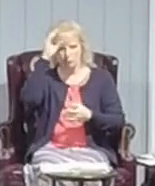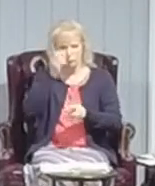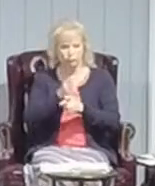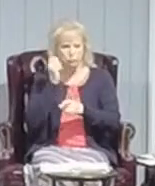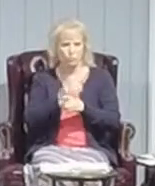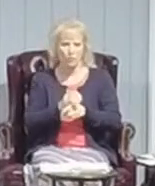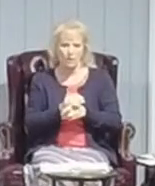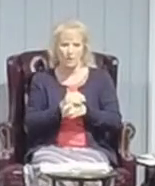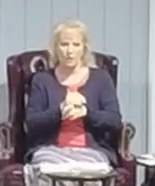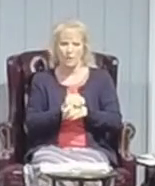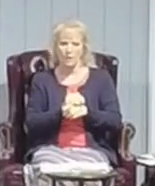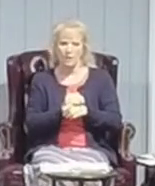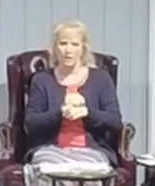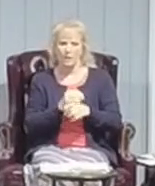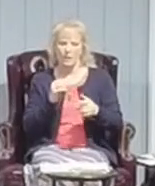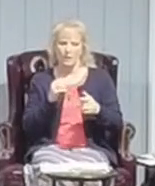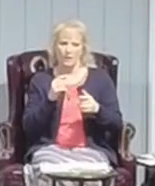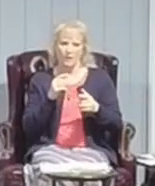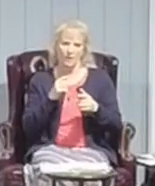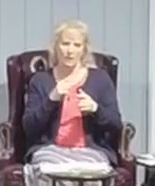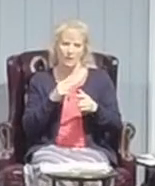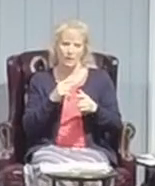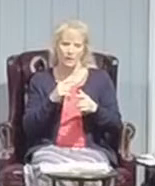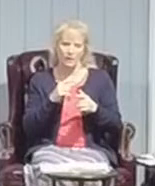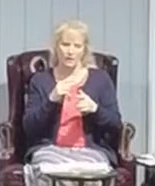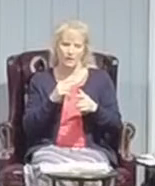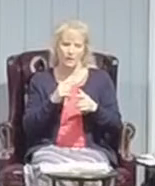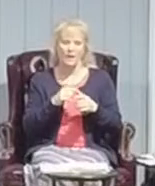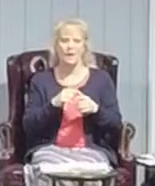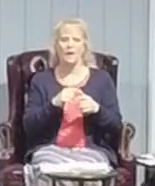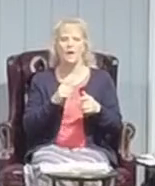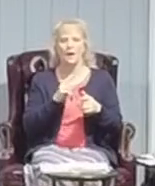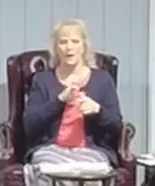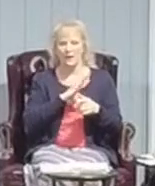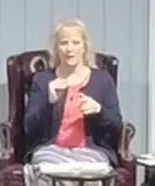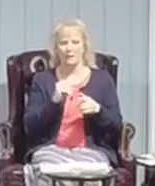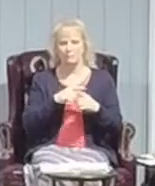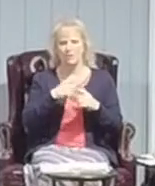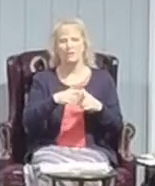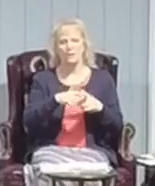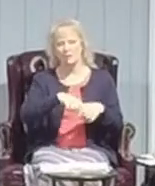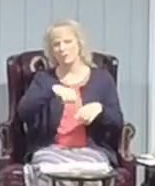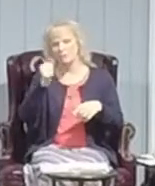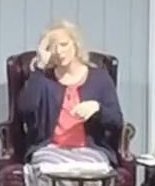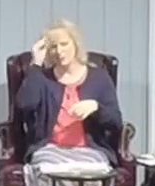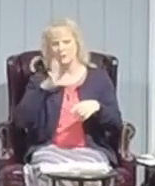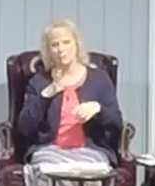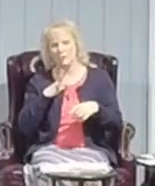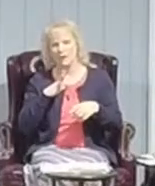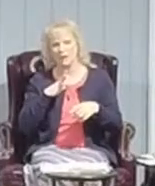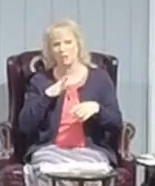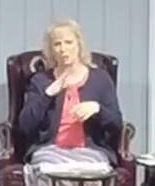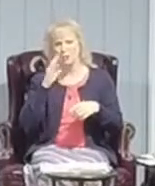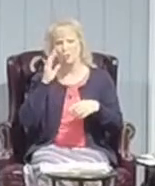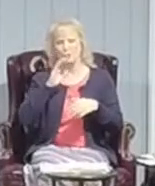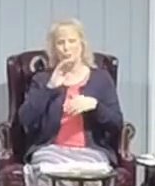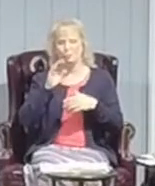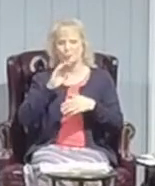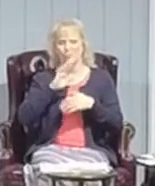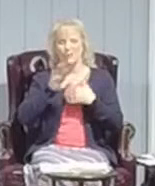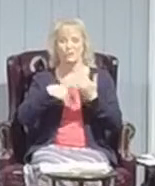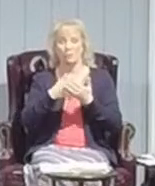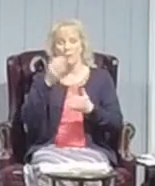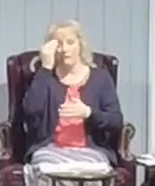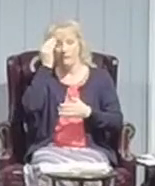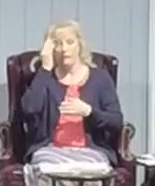that other guy over there that, you know, he knows everything about baseball and he's yelling it out to everybody else. And you got the guys on the team